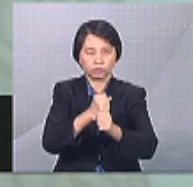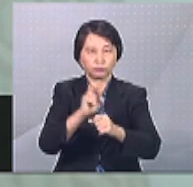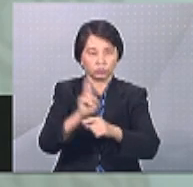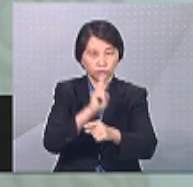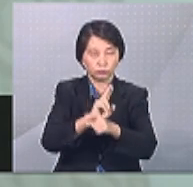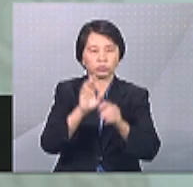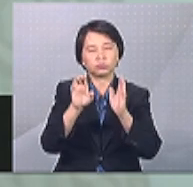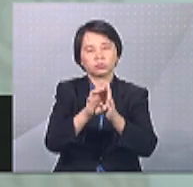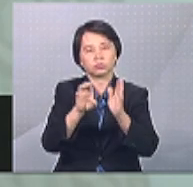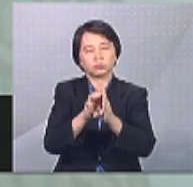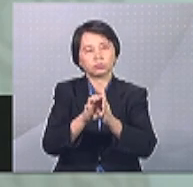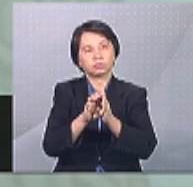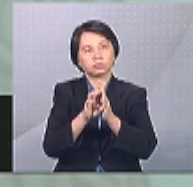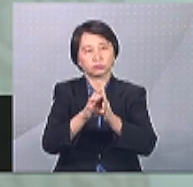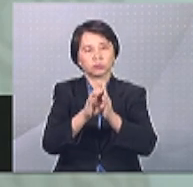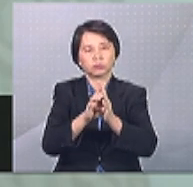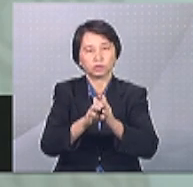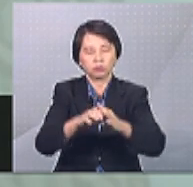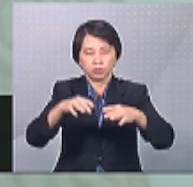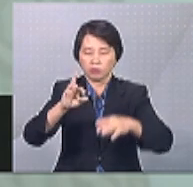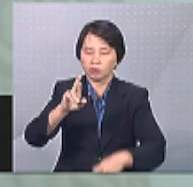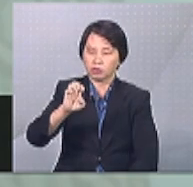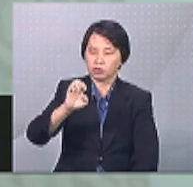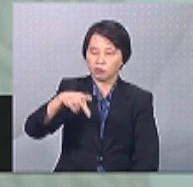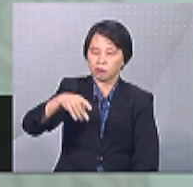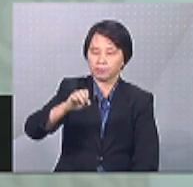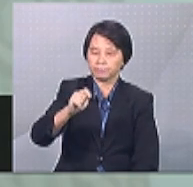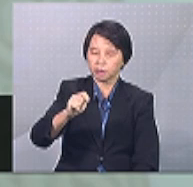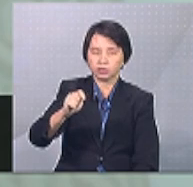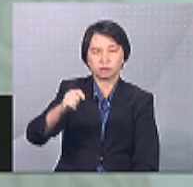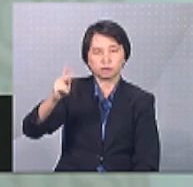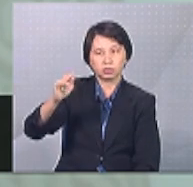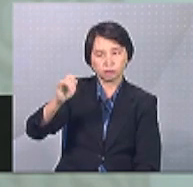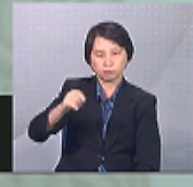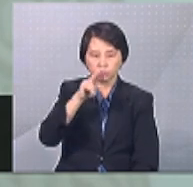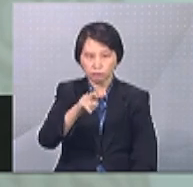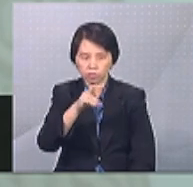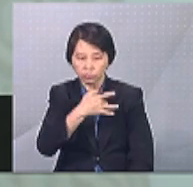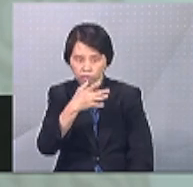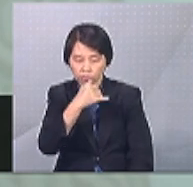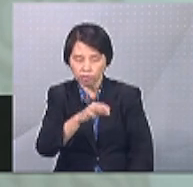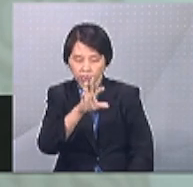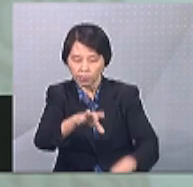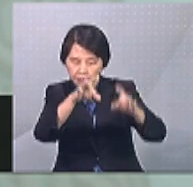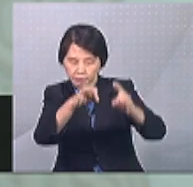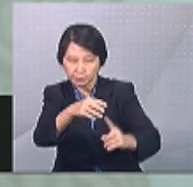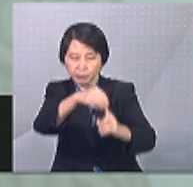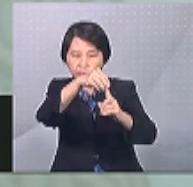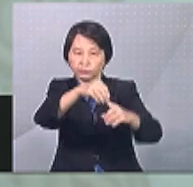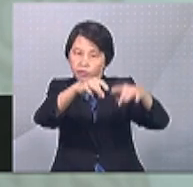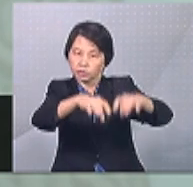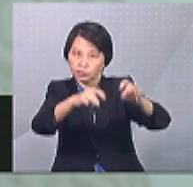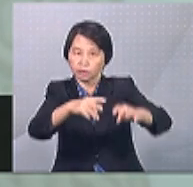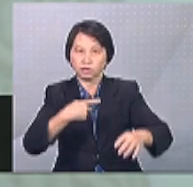for example, rapid test kit, then we must look into the sensitivity and specificity of test kit. And